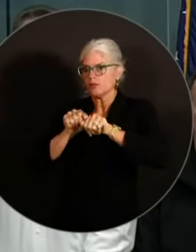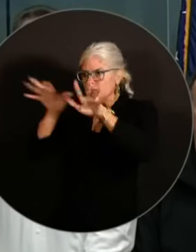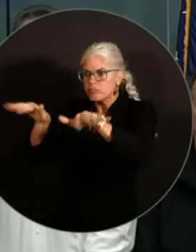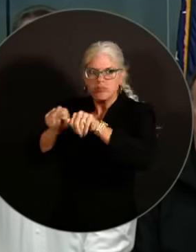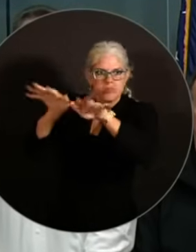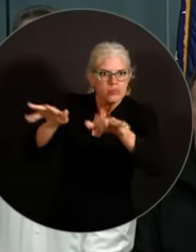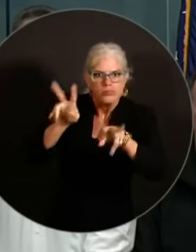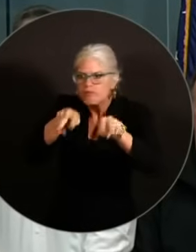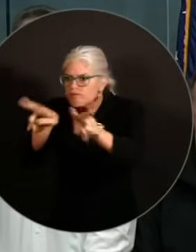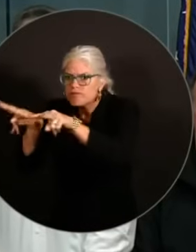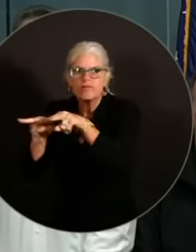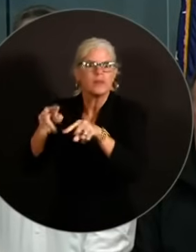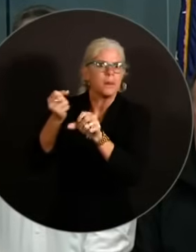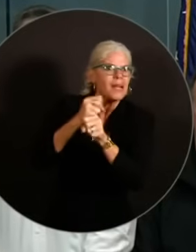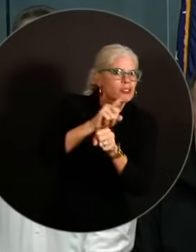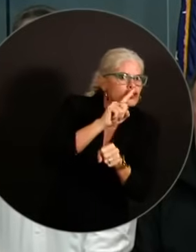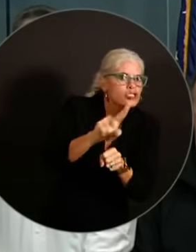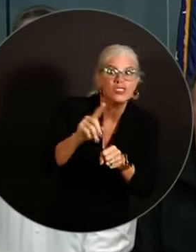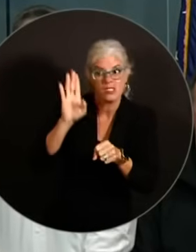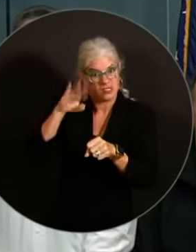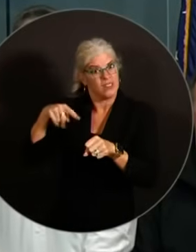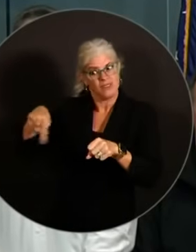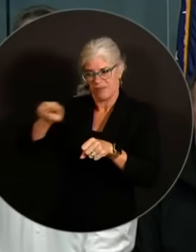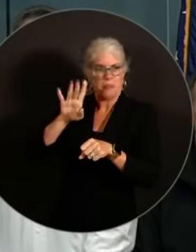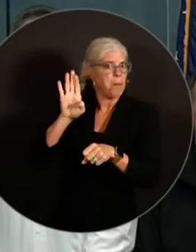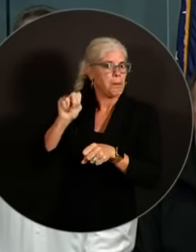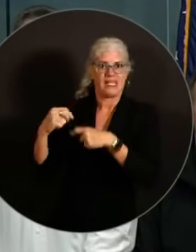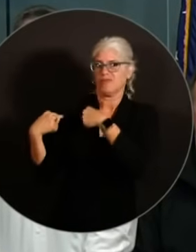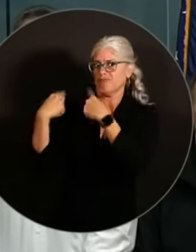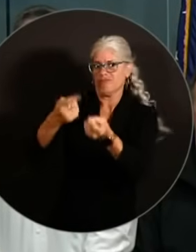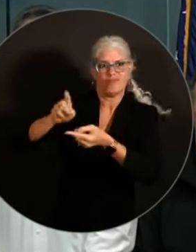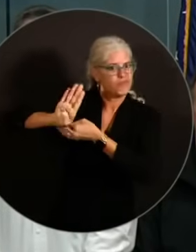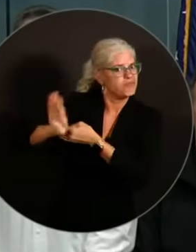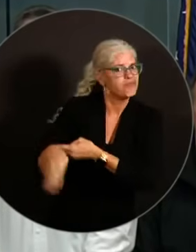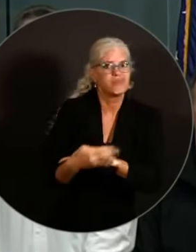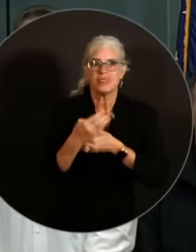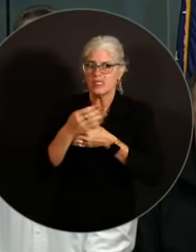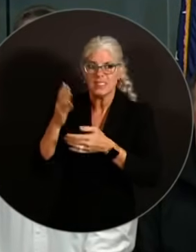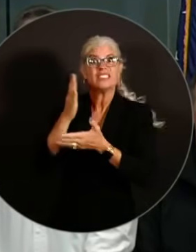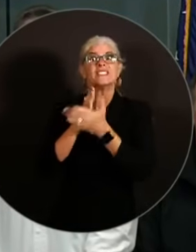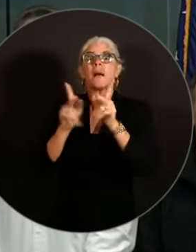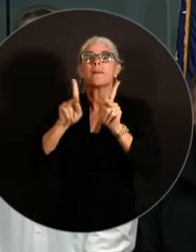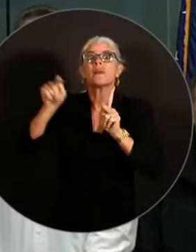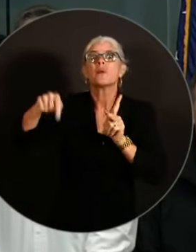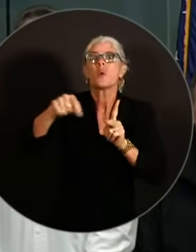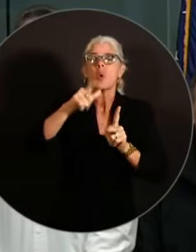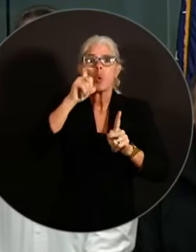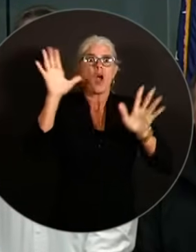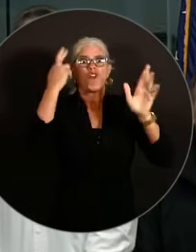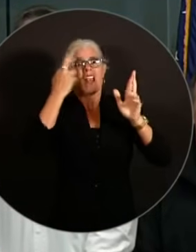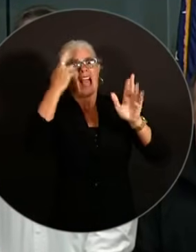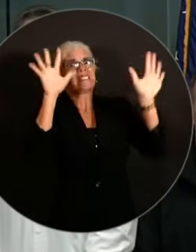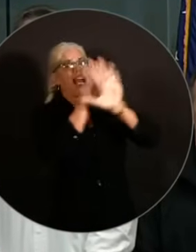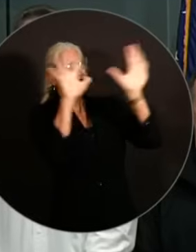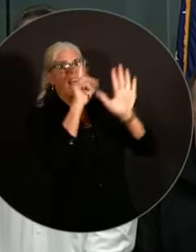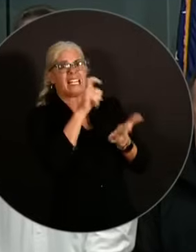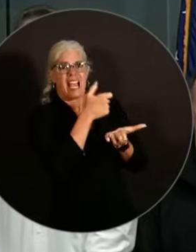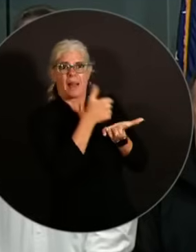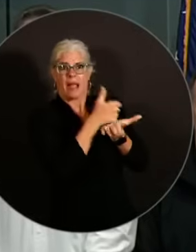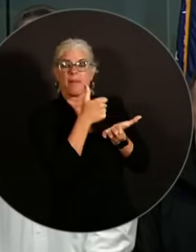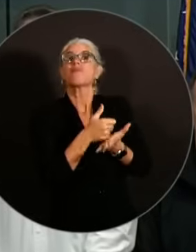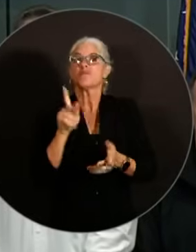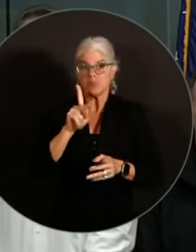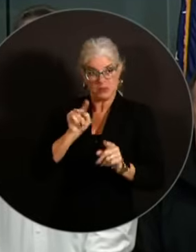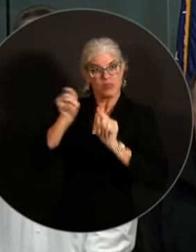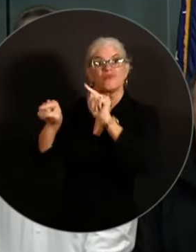responders have been working all through the night to help people who were in distress. And what we can say is the storm was significant,